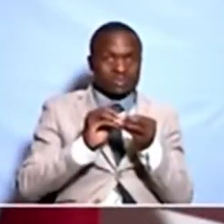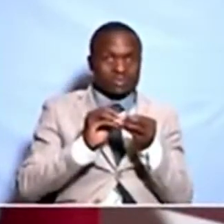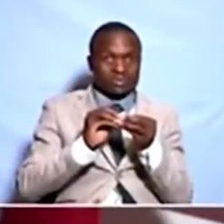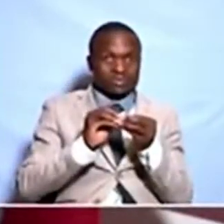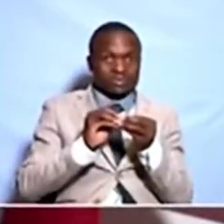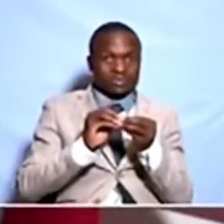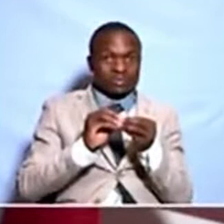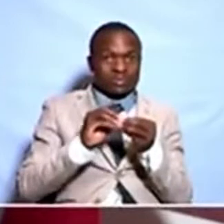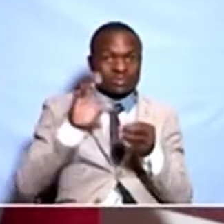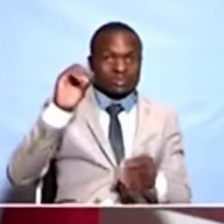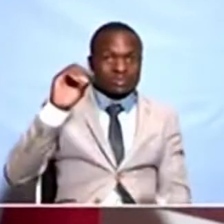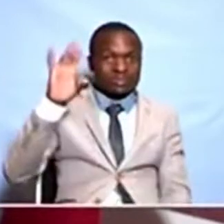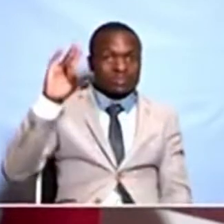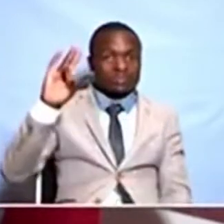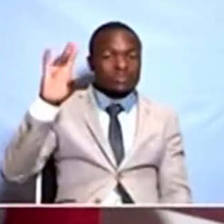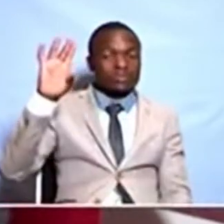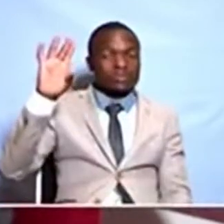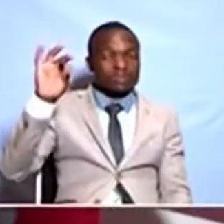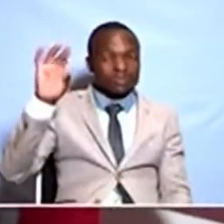772 That is 0978